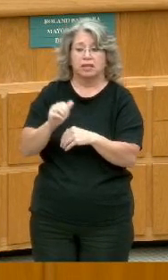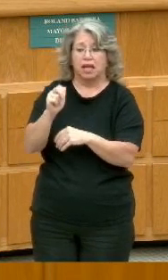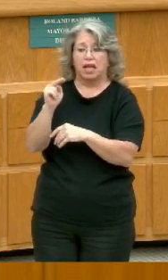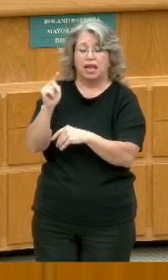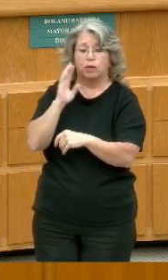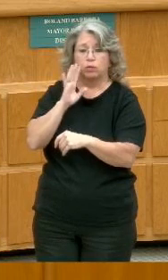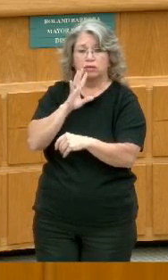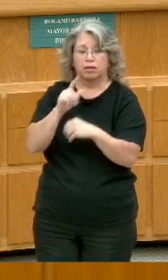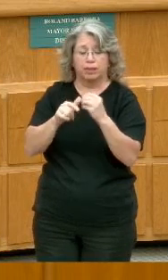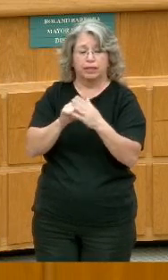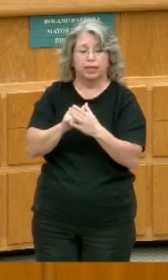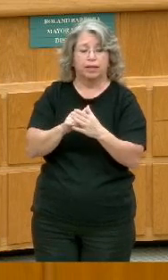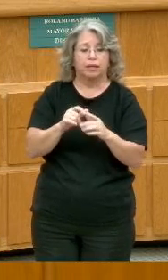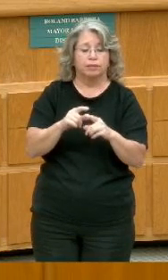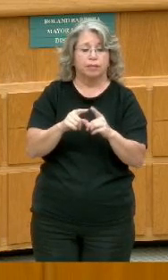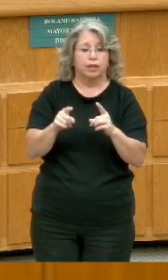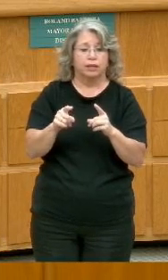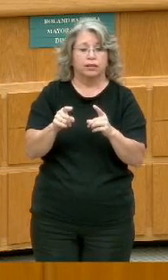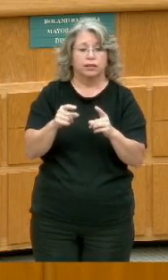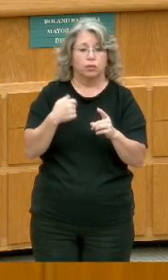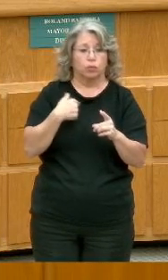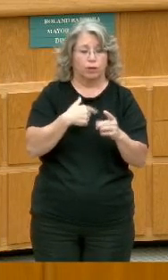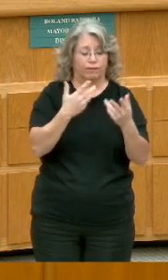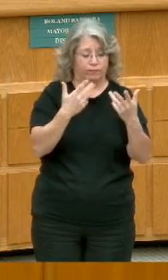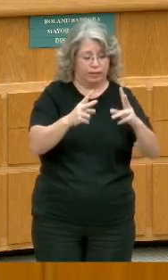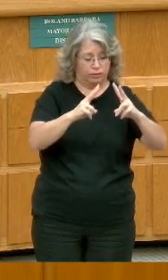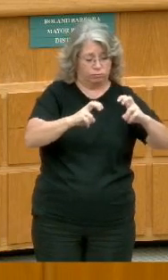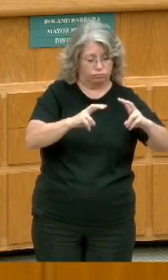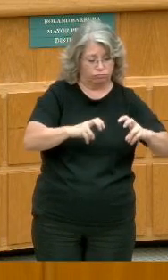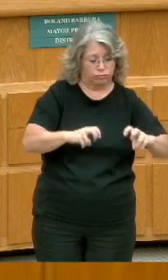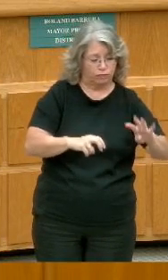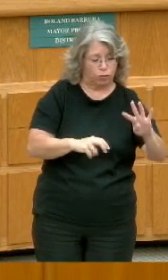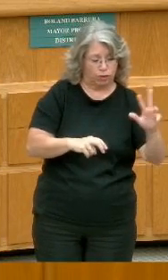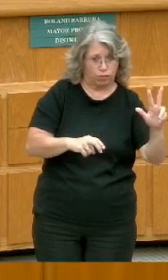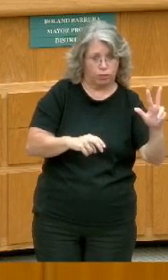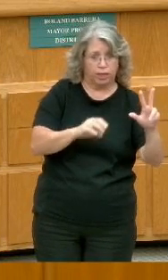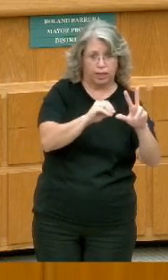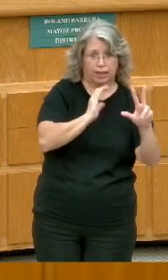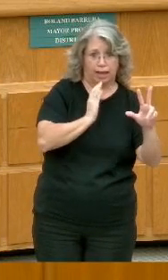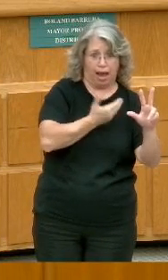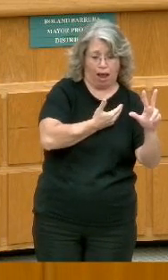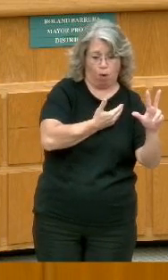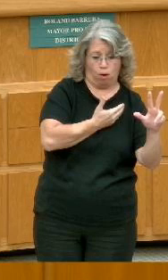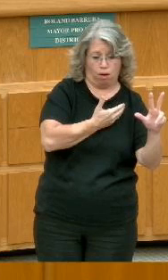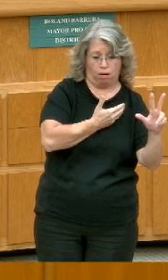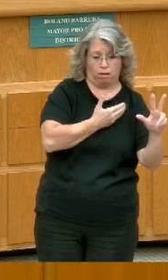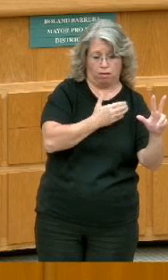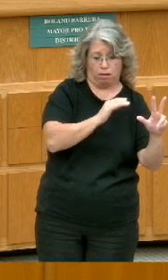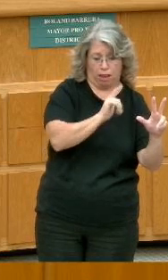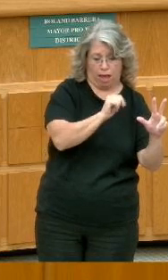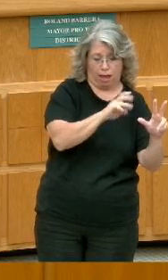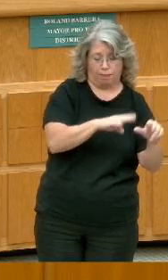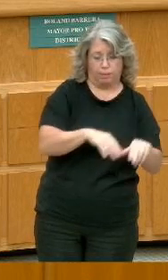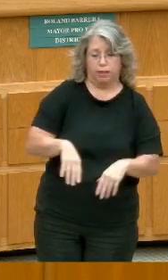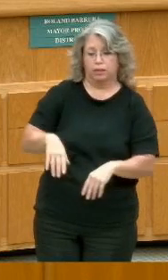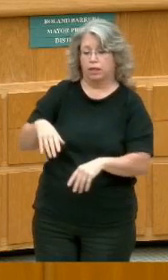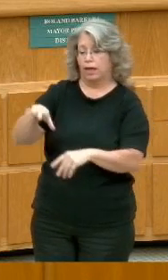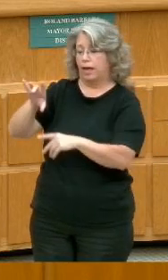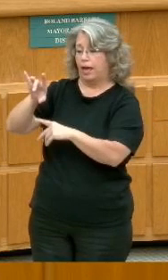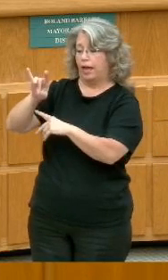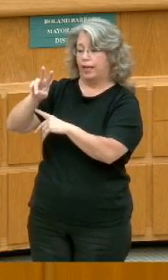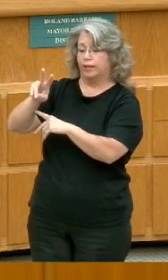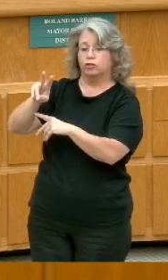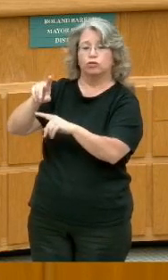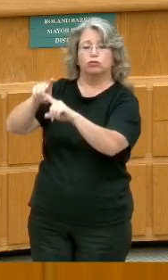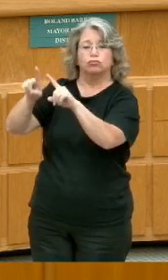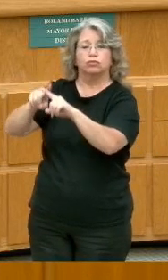But 43 samples tested in our labs, and 82 in the commercial labs that have been sent to them